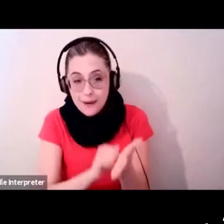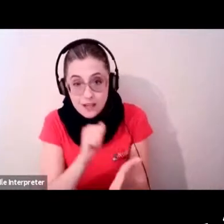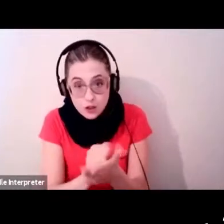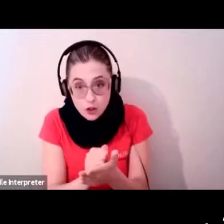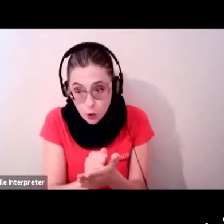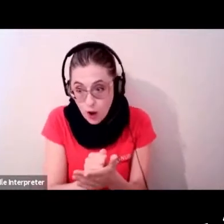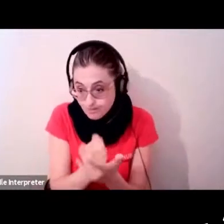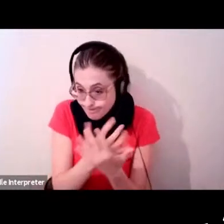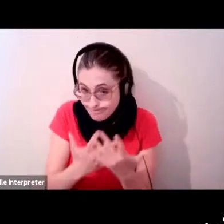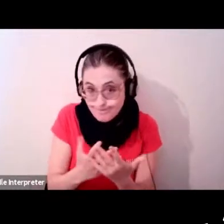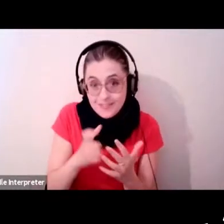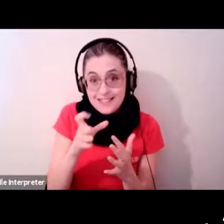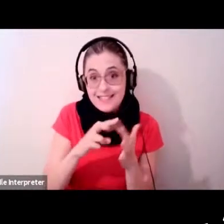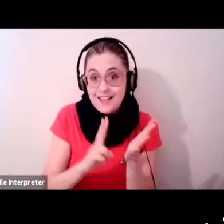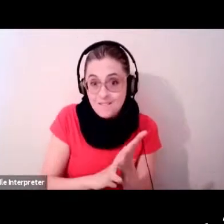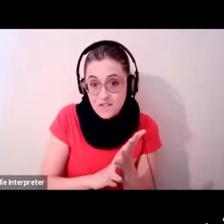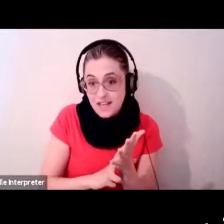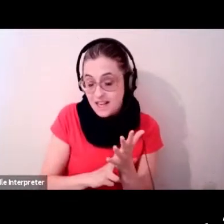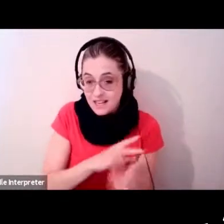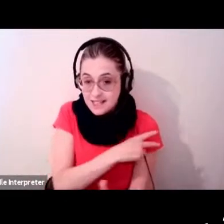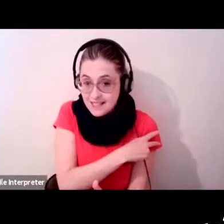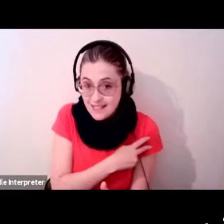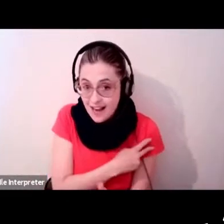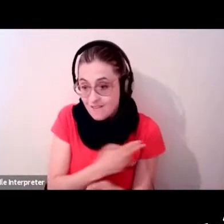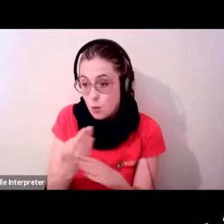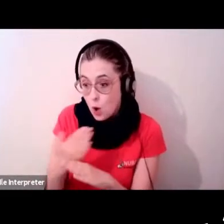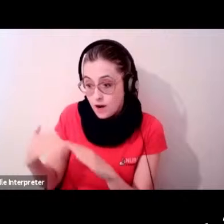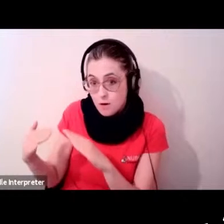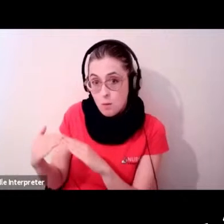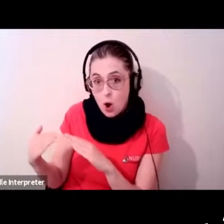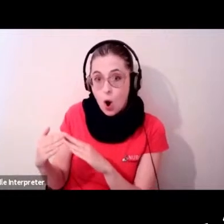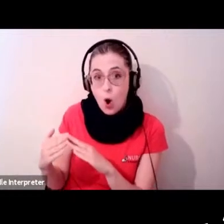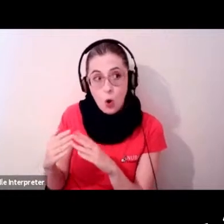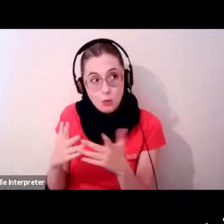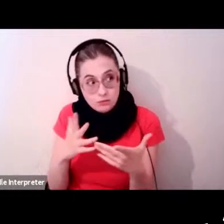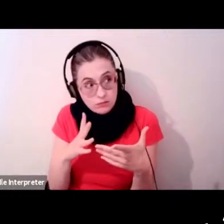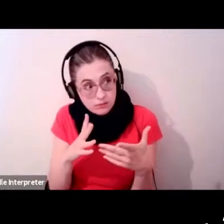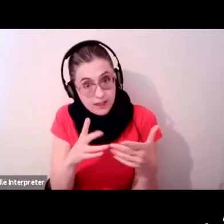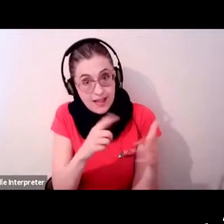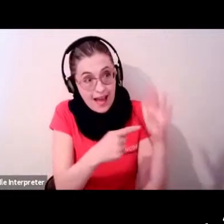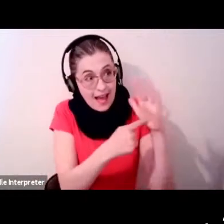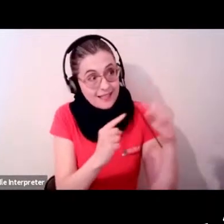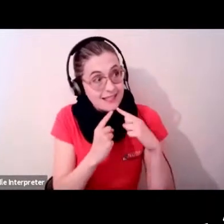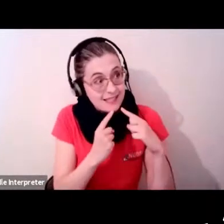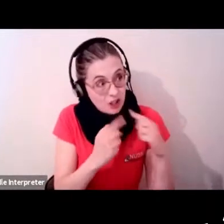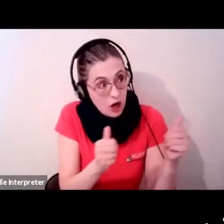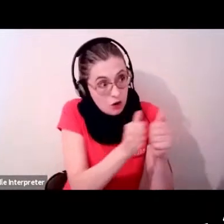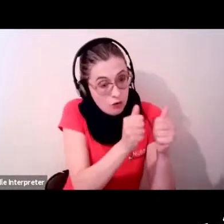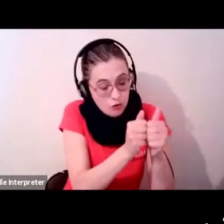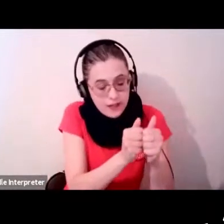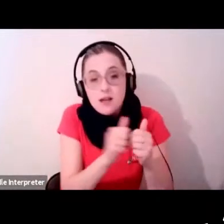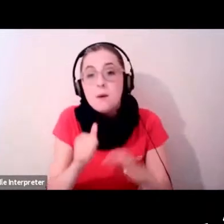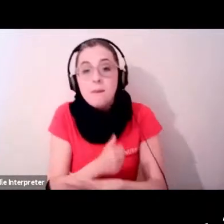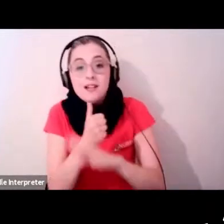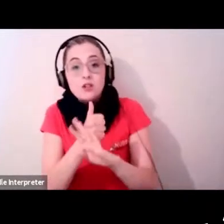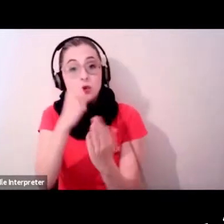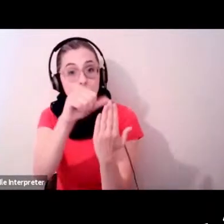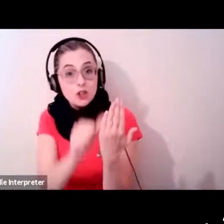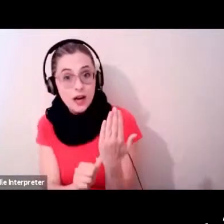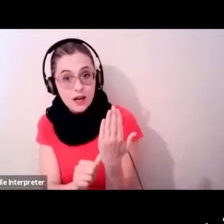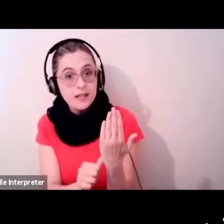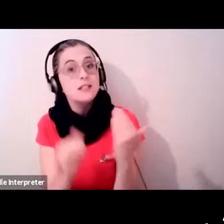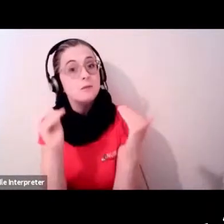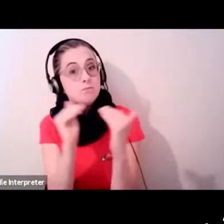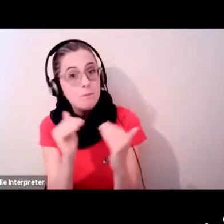people were at home for as much of that time as you could get with your head teacher, of making sure the checklists were in place, and then